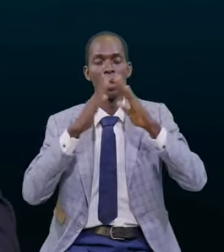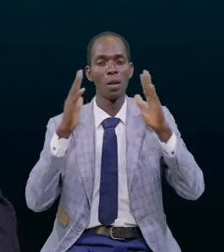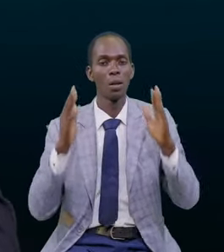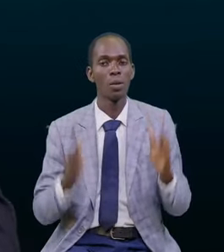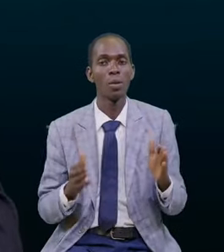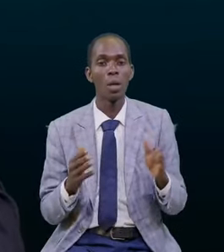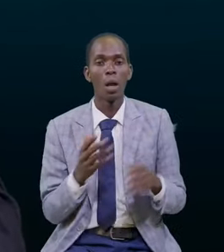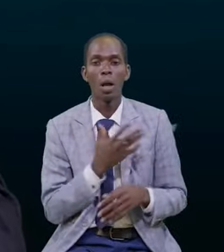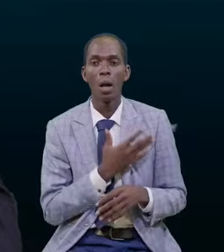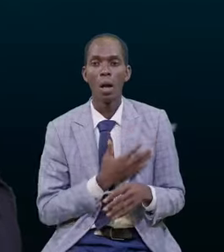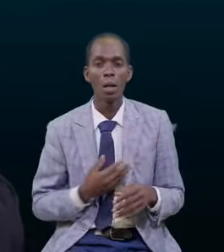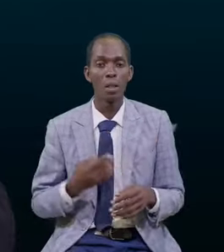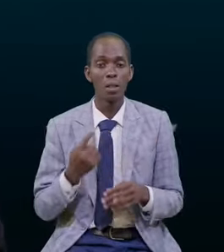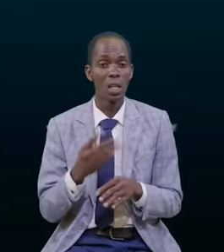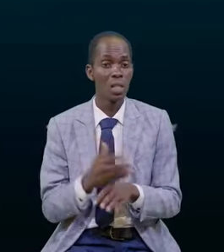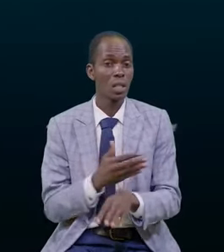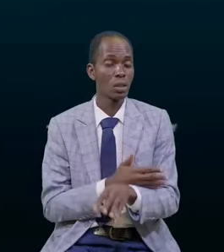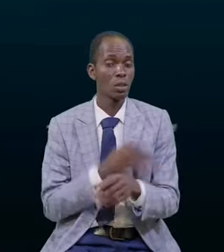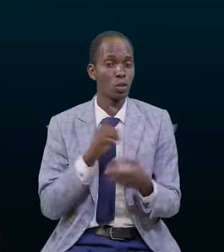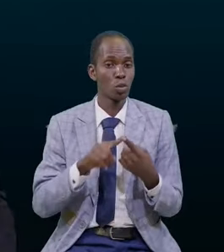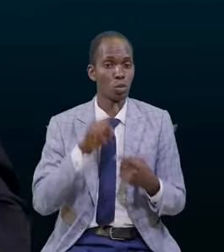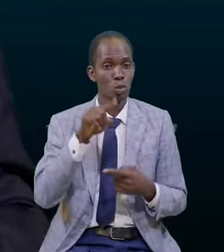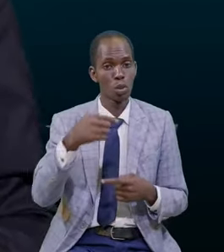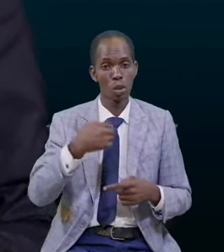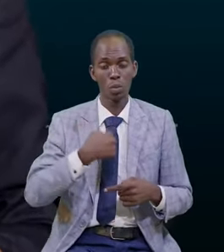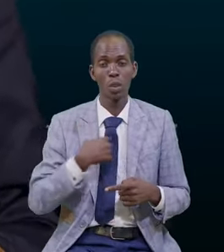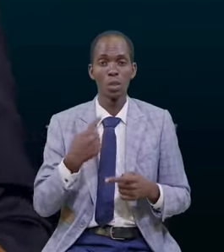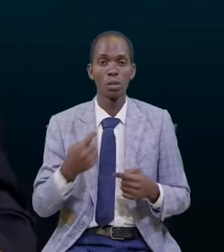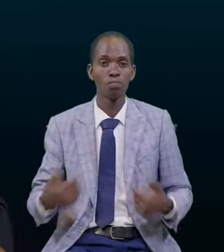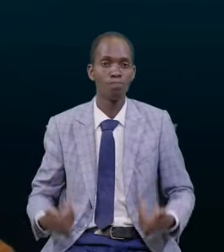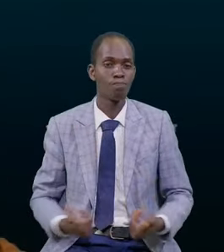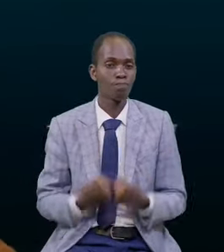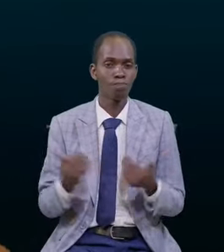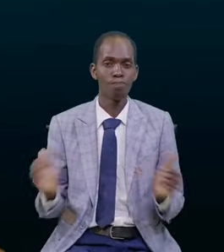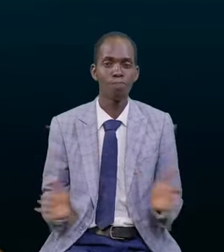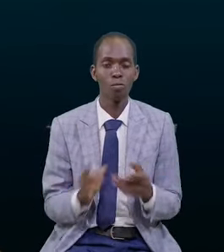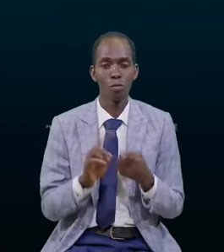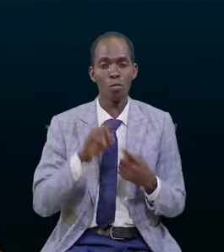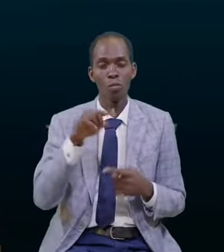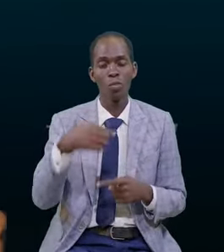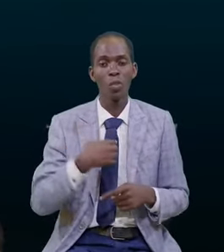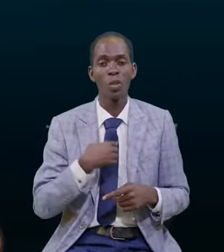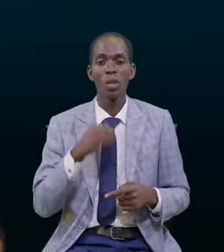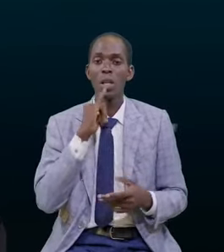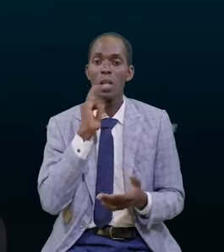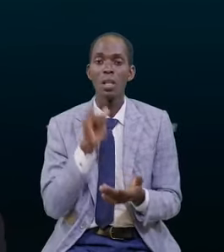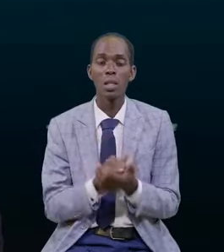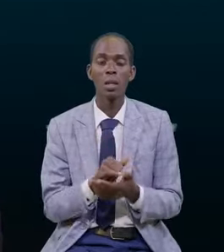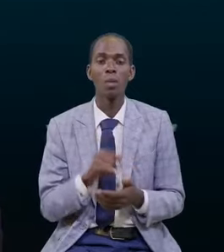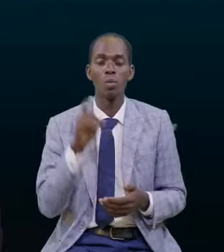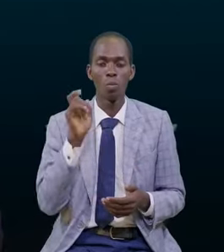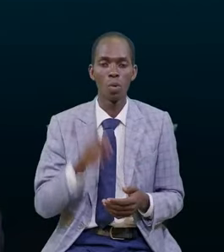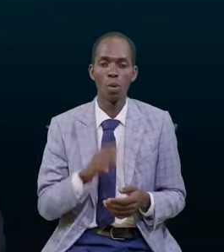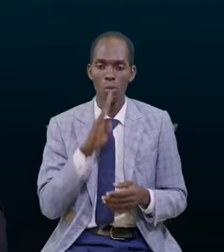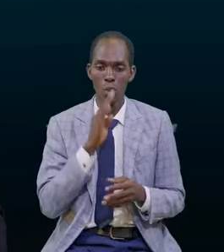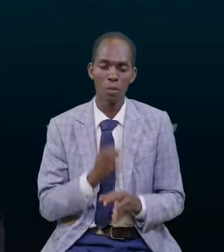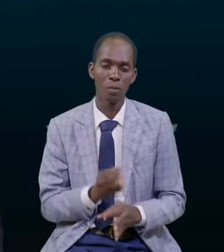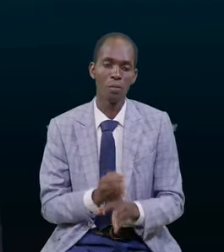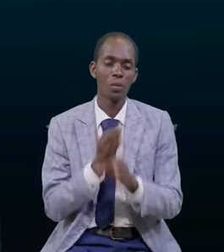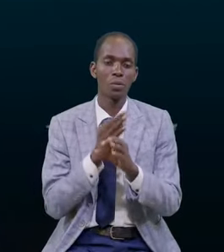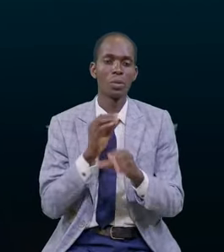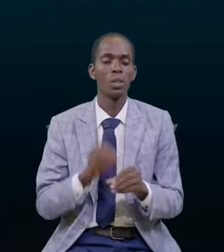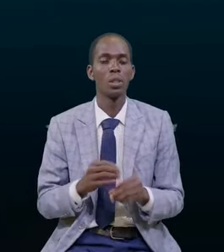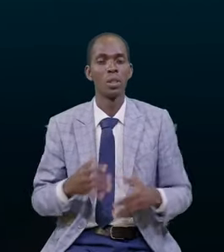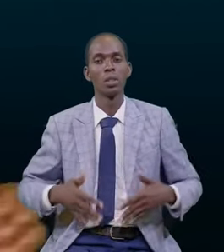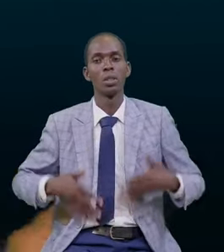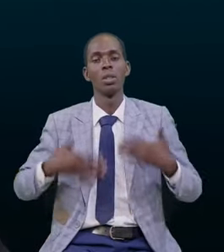lesson to you and to me the challenge to every one of us is that we should be faithful in life like manner that we should be faithful